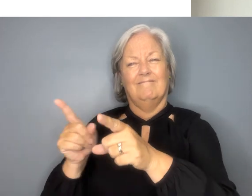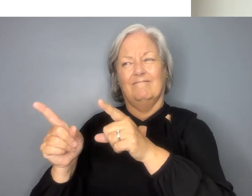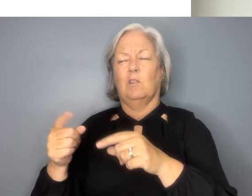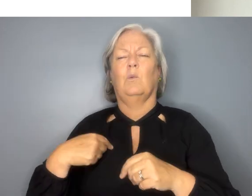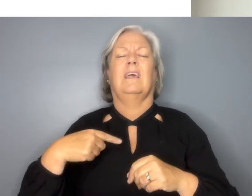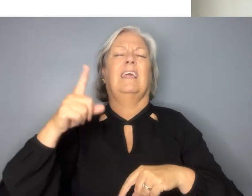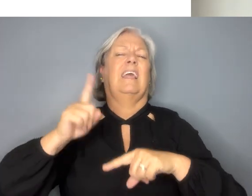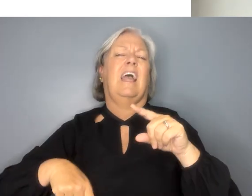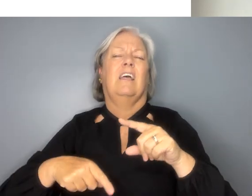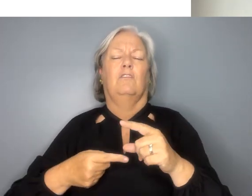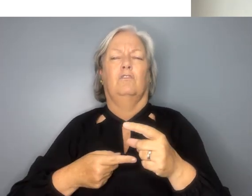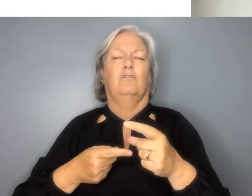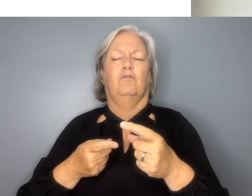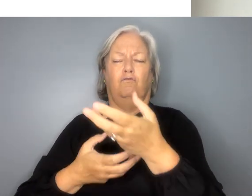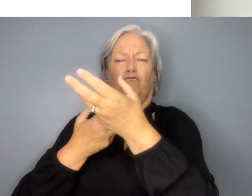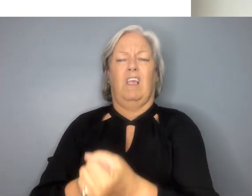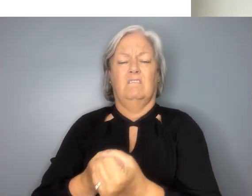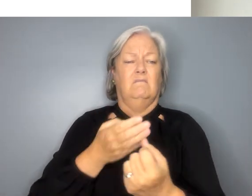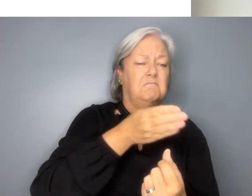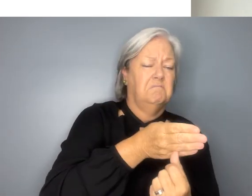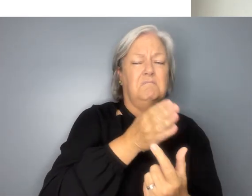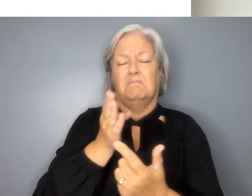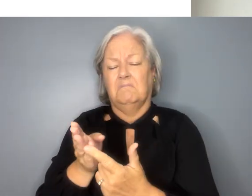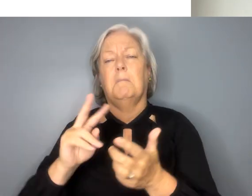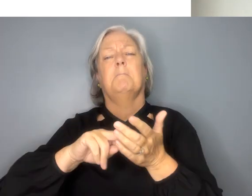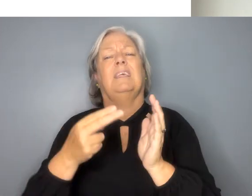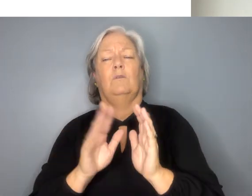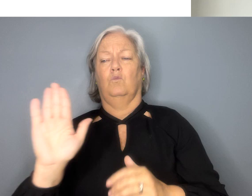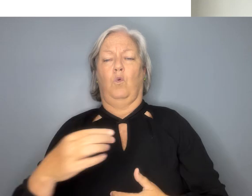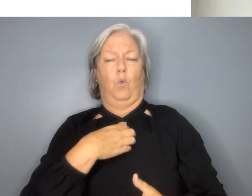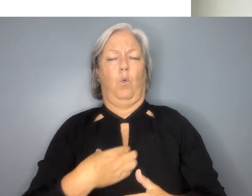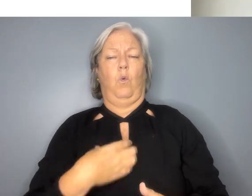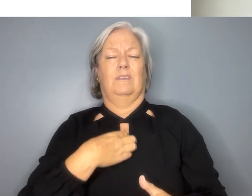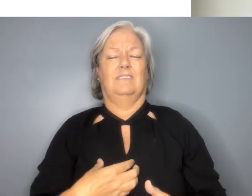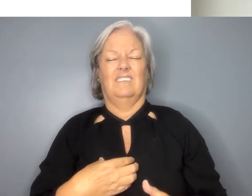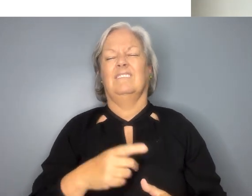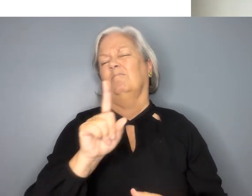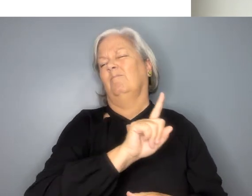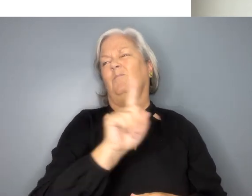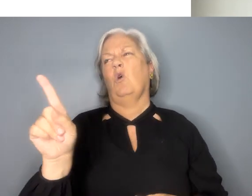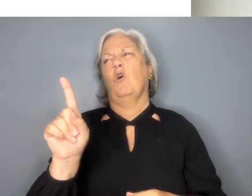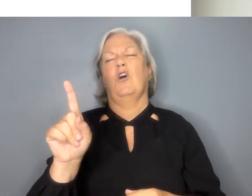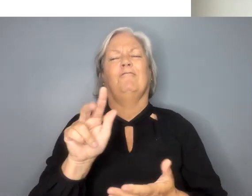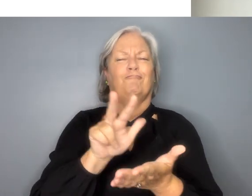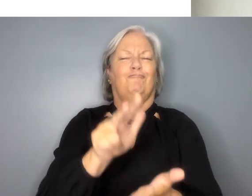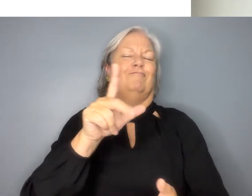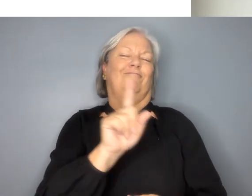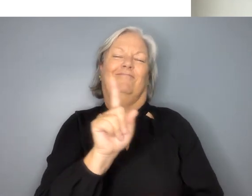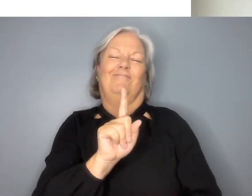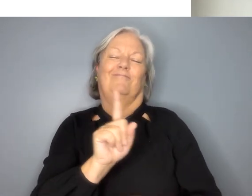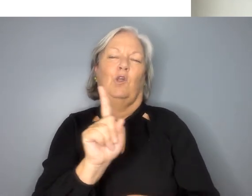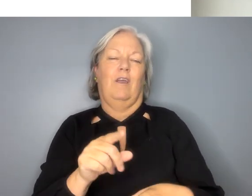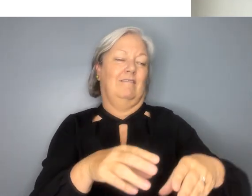treated as, well, we can't trust you on either of these fronts. Therefore, I can't treat your identity as valid because I